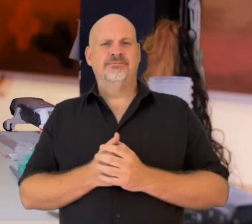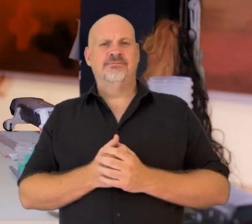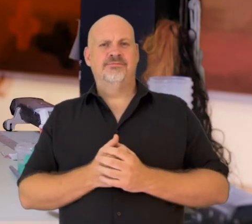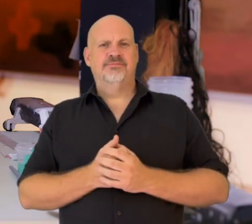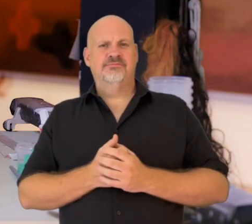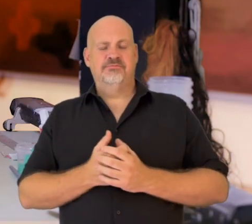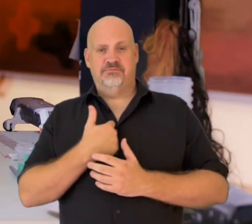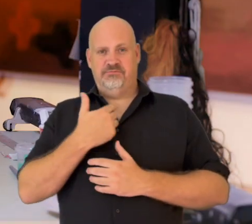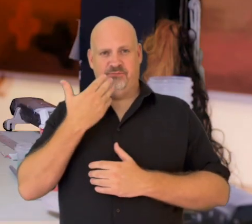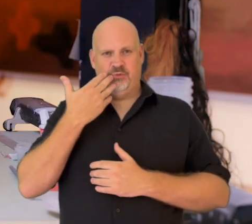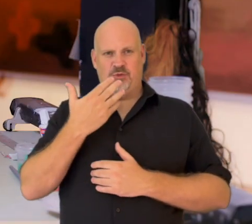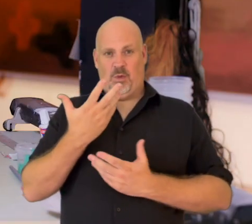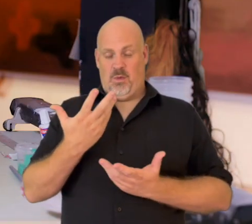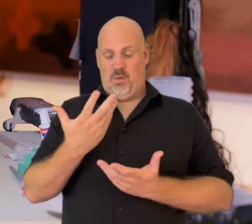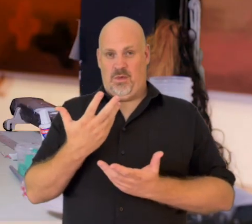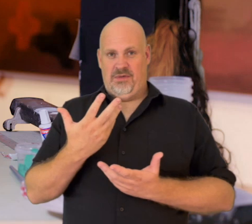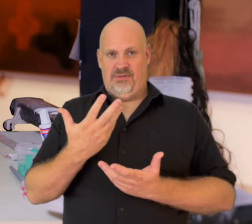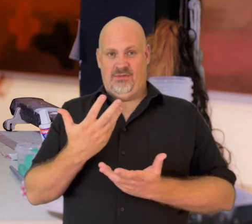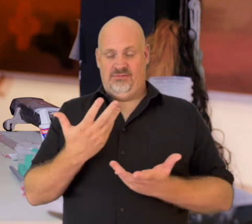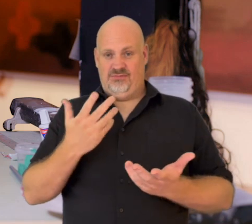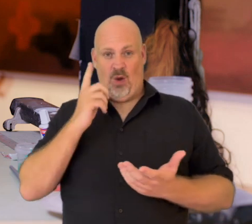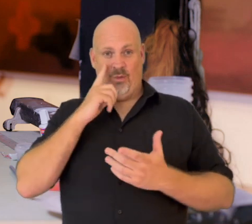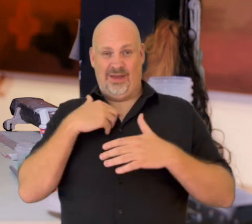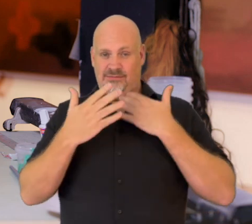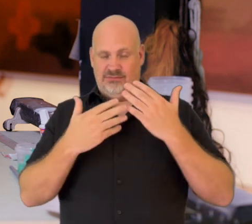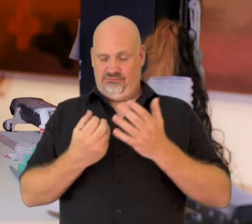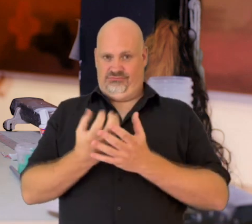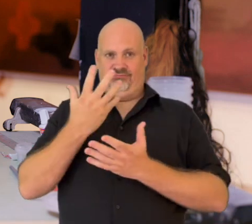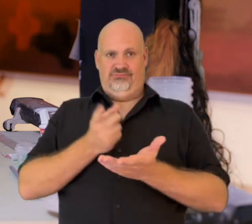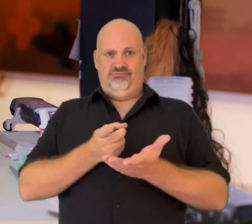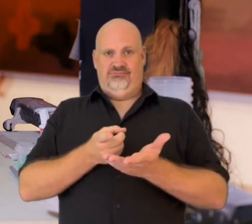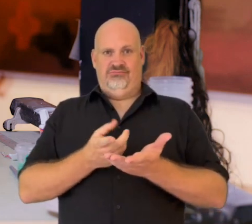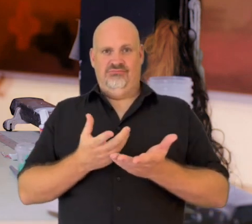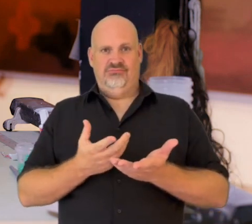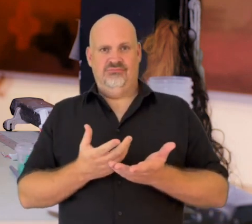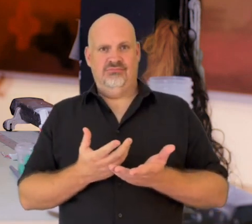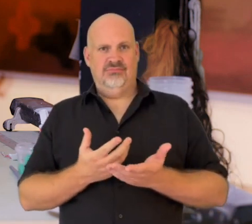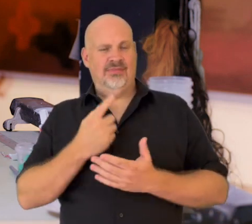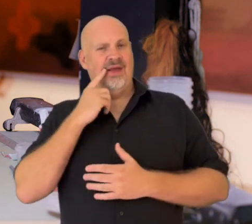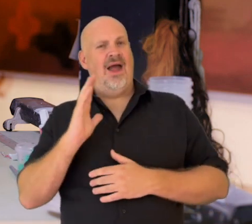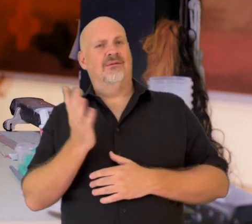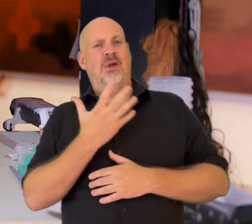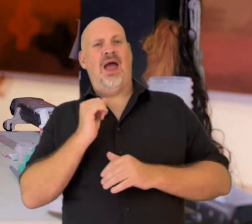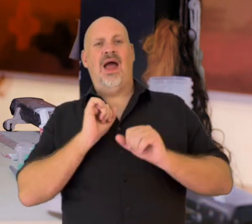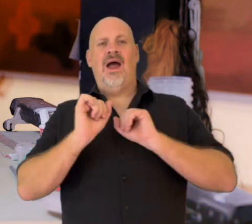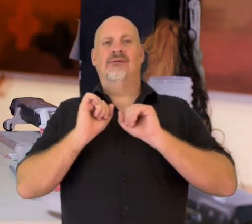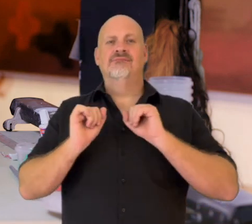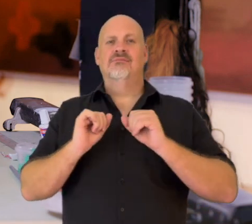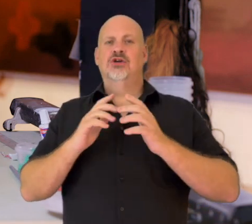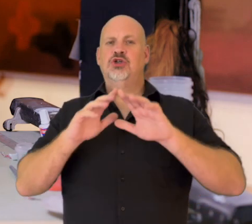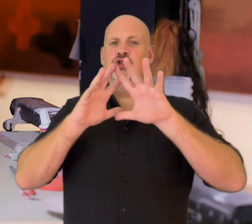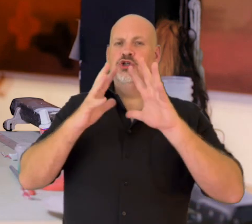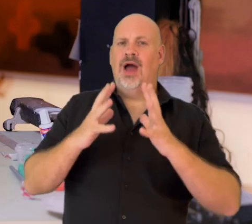I do, but it always seems to happen. And everyone, I think, has their own like forms and shapes that